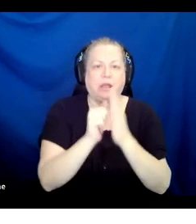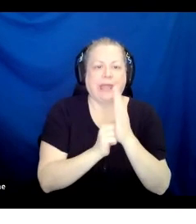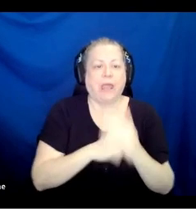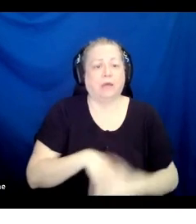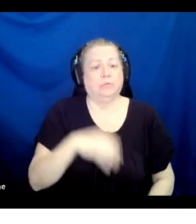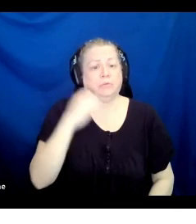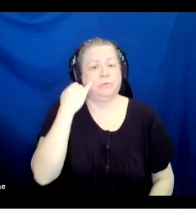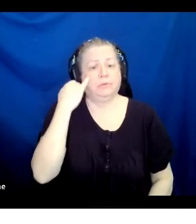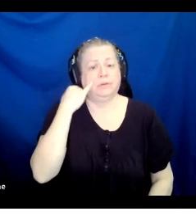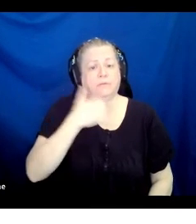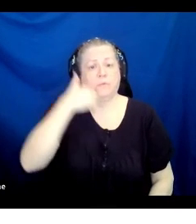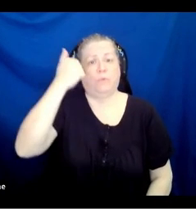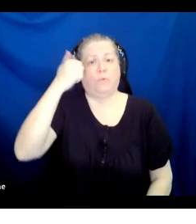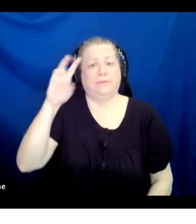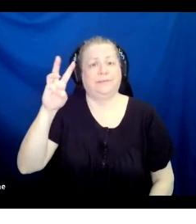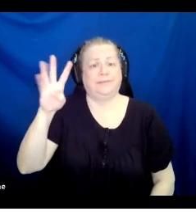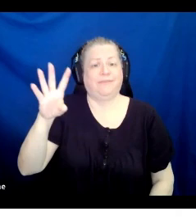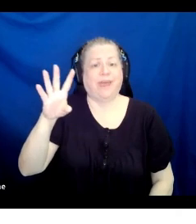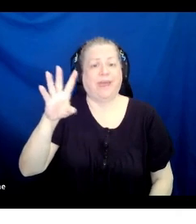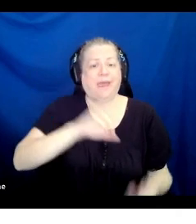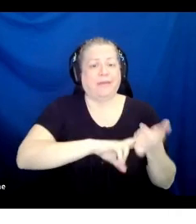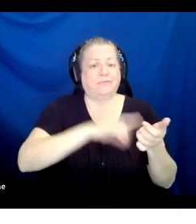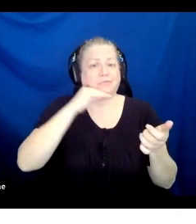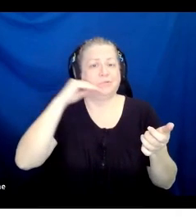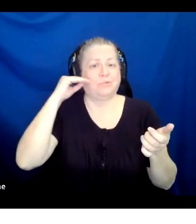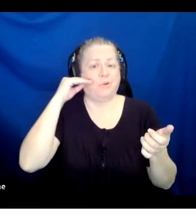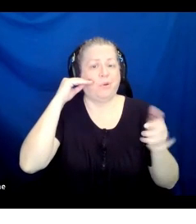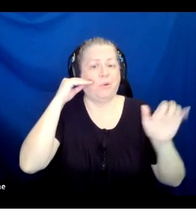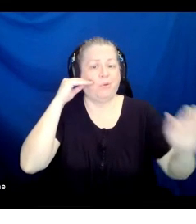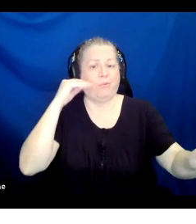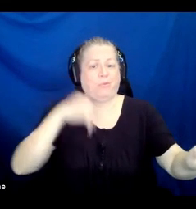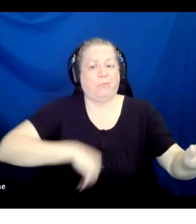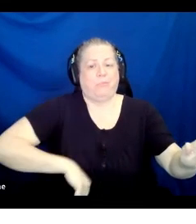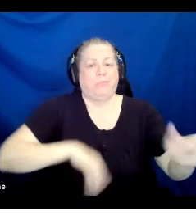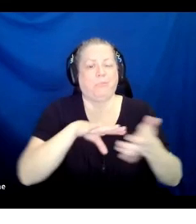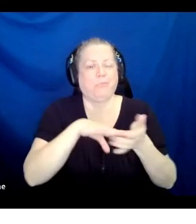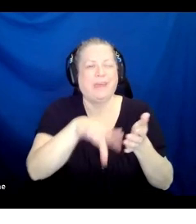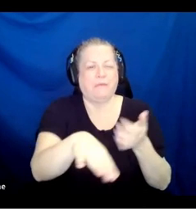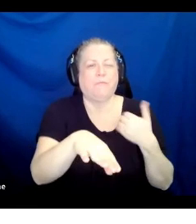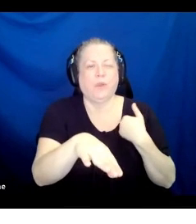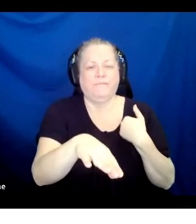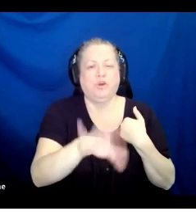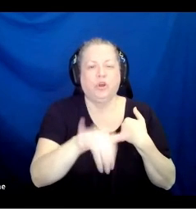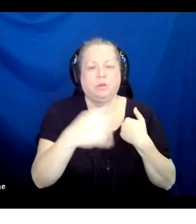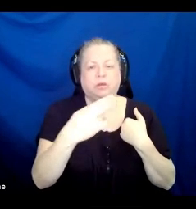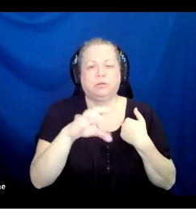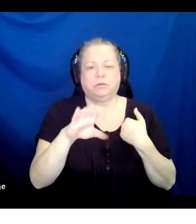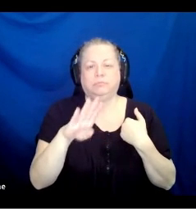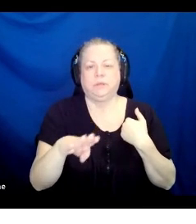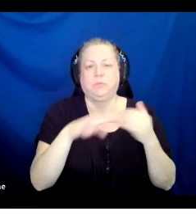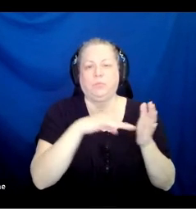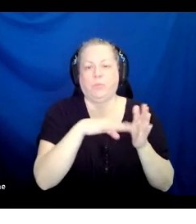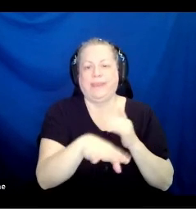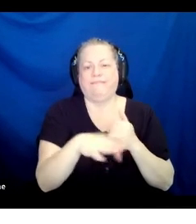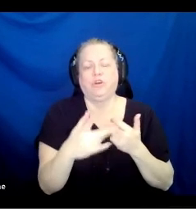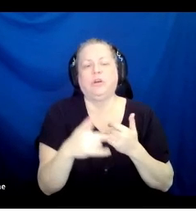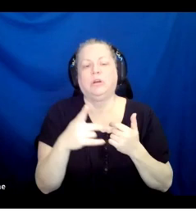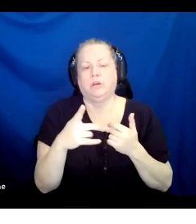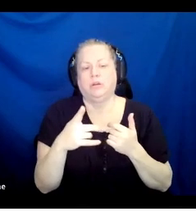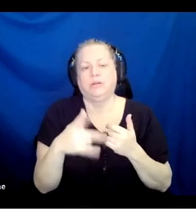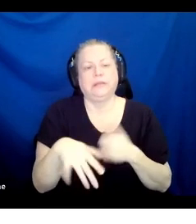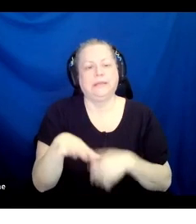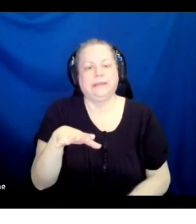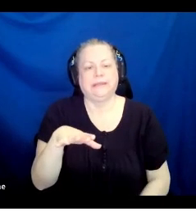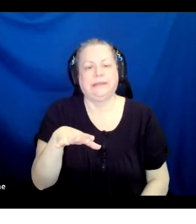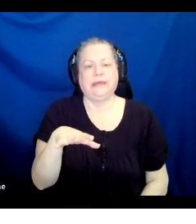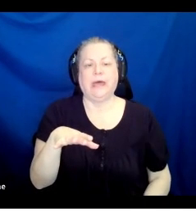over 65 in a nursing facility or home and community-based waiver, e-submission is the fastest and easiest way to